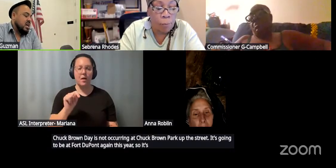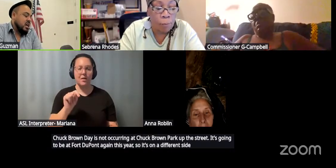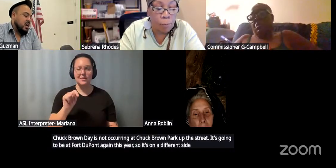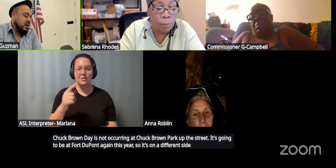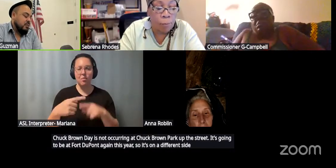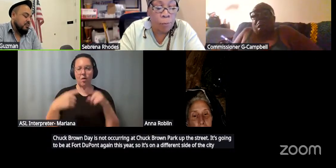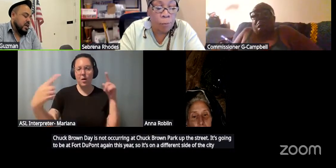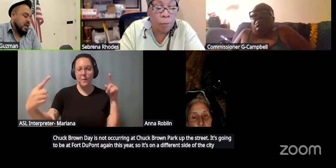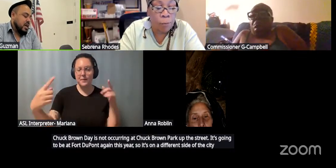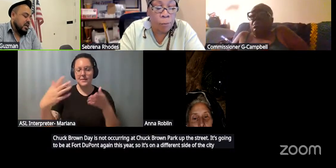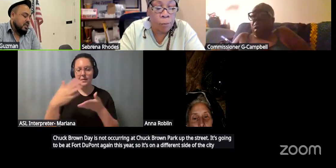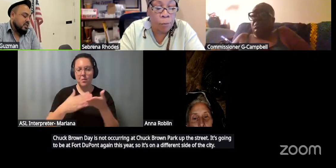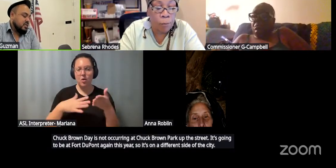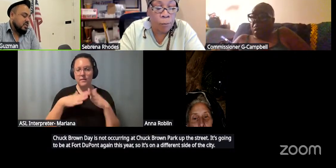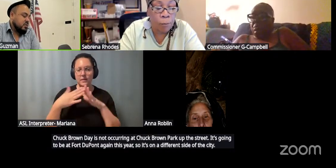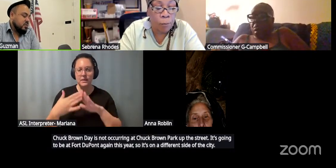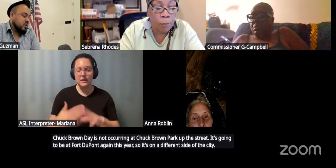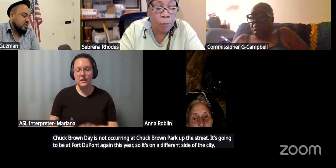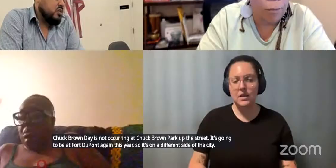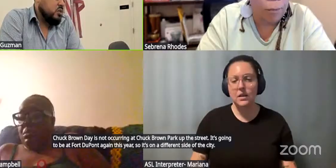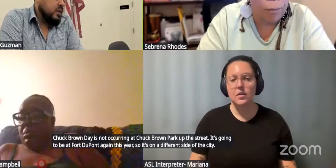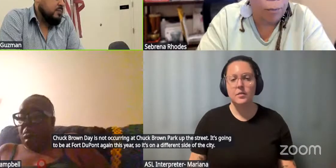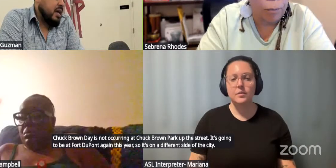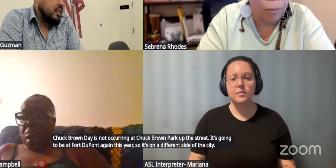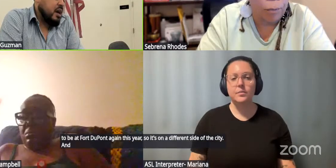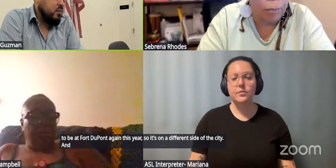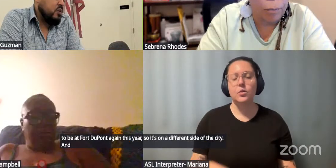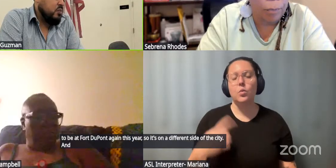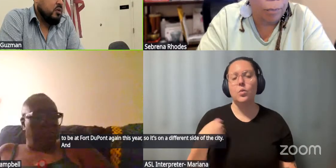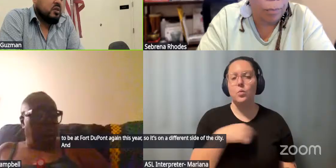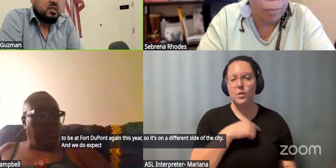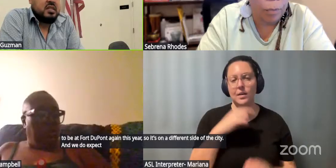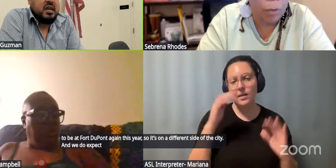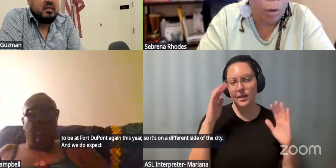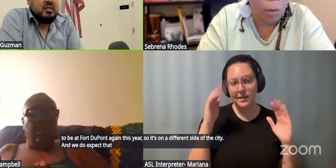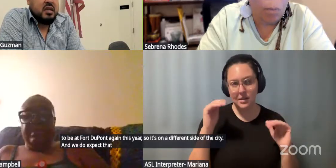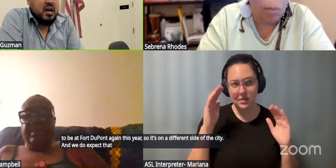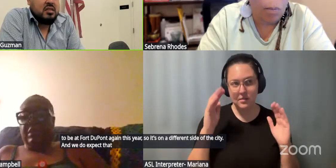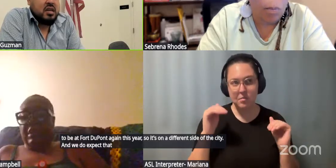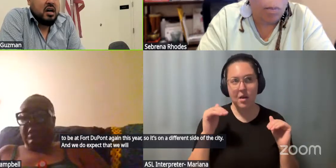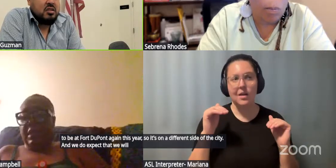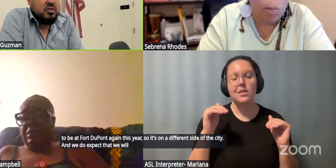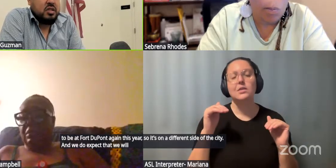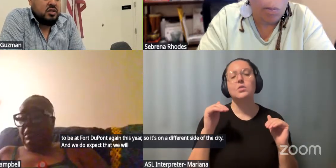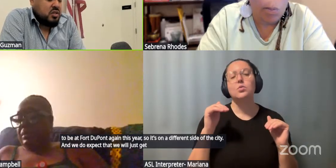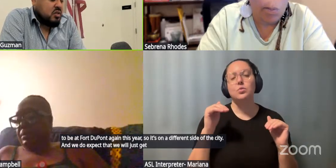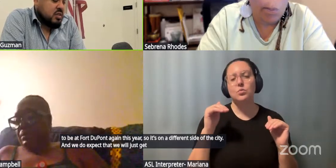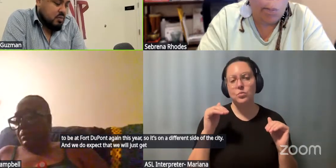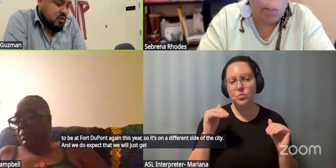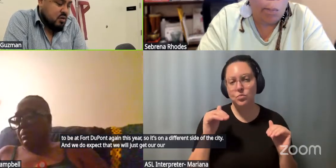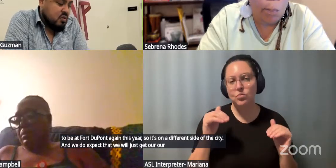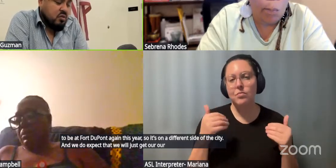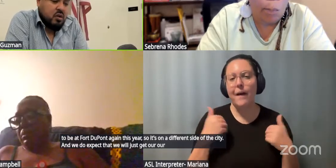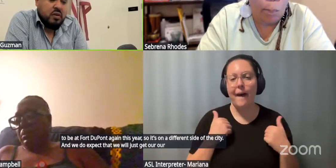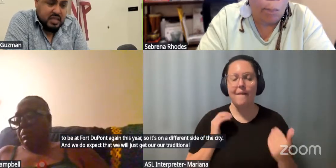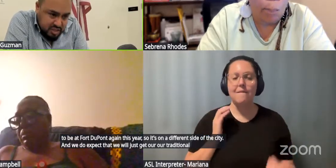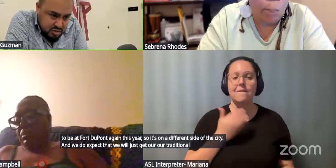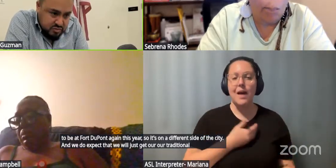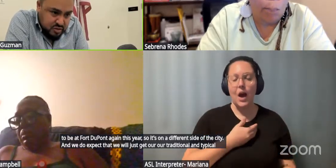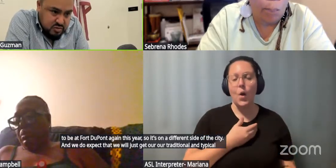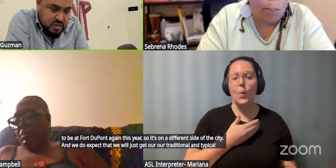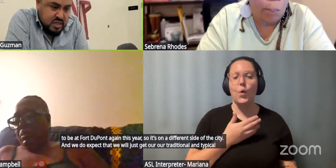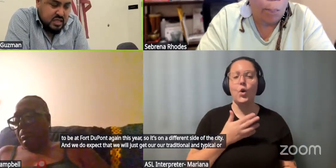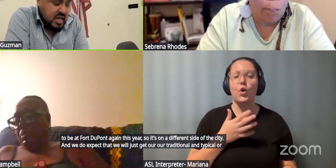city. And we do expect that we will just get our traditional and typical or